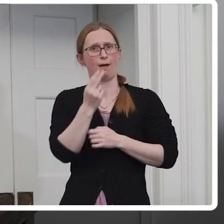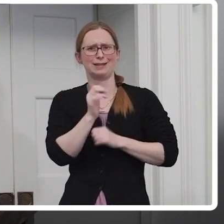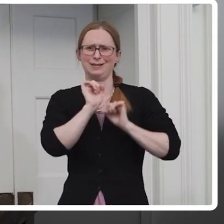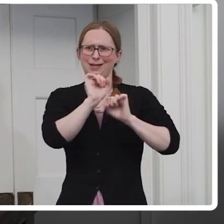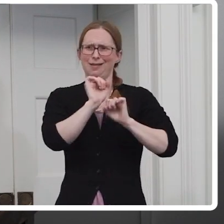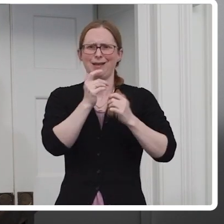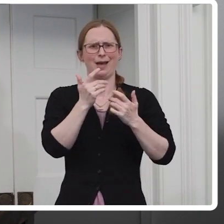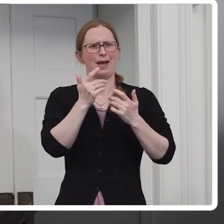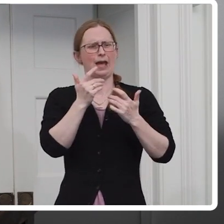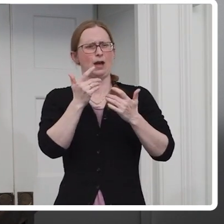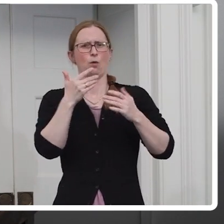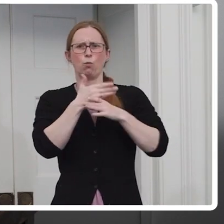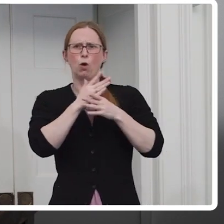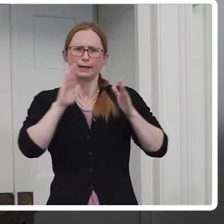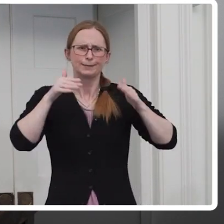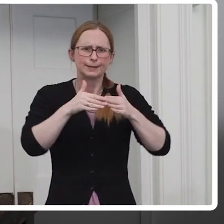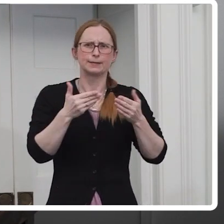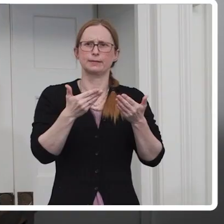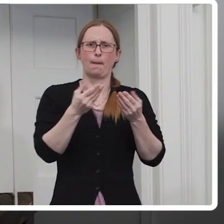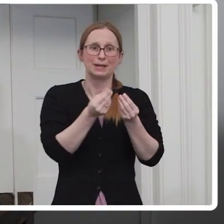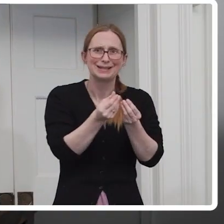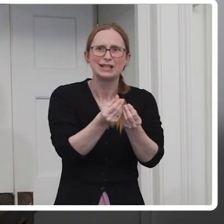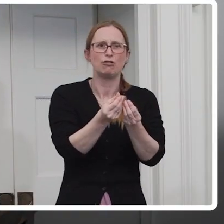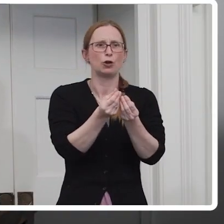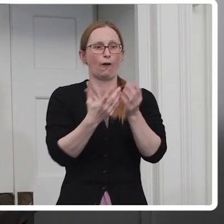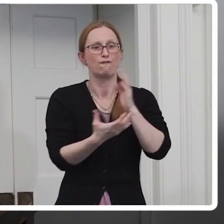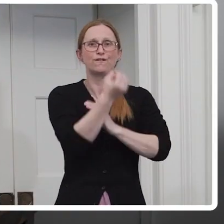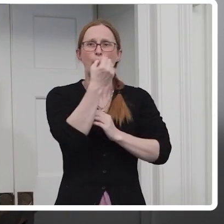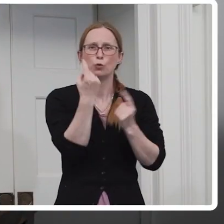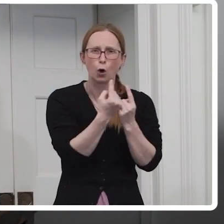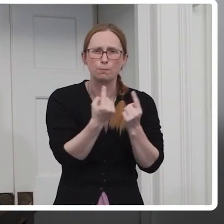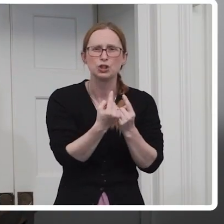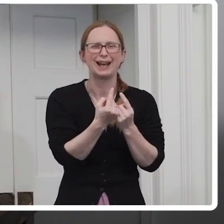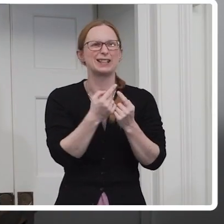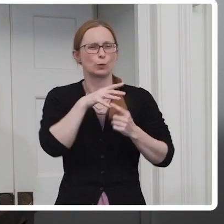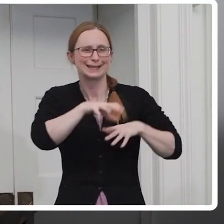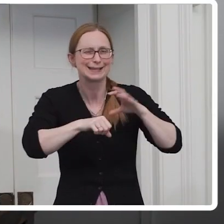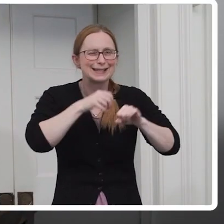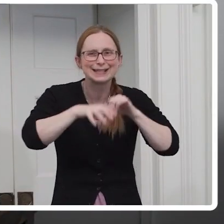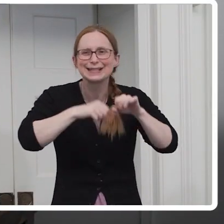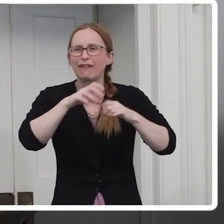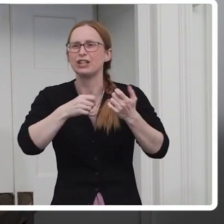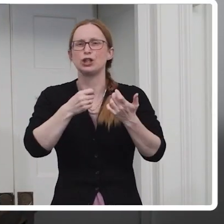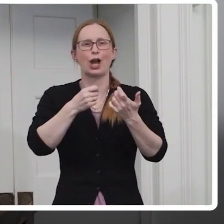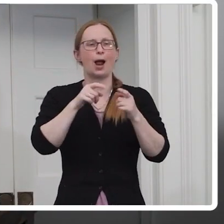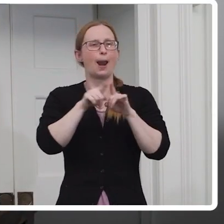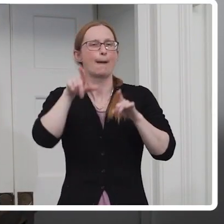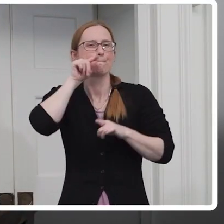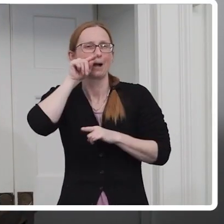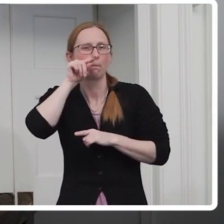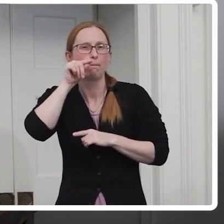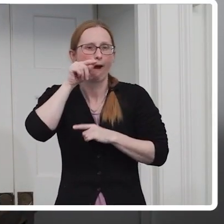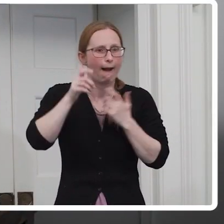dealing in that kind of materiality of scraps and found objects and ephemera in a kind of scavenger or a